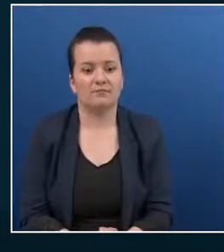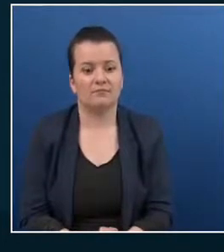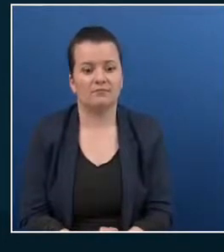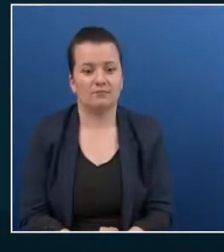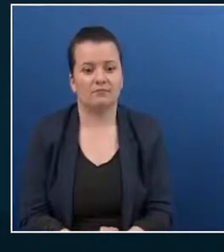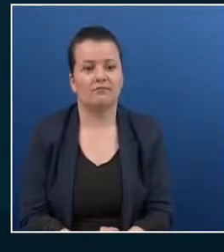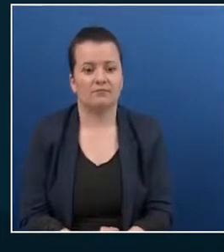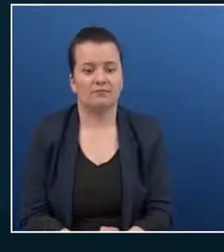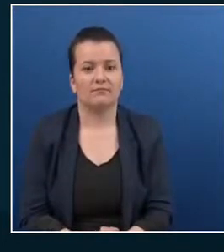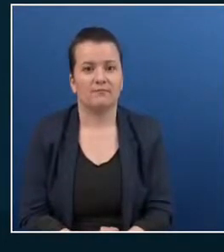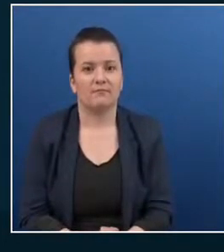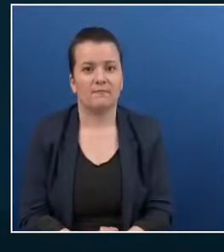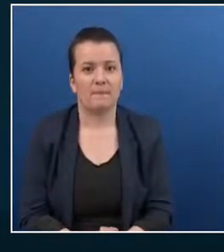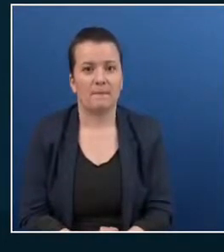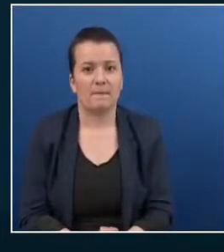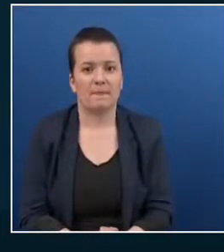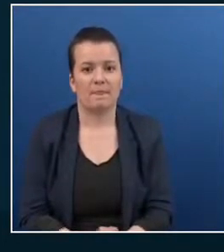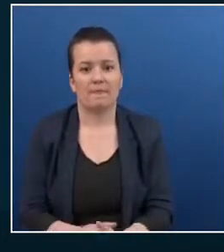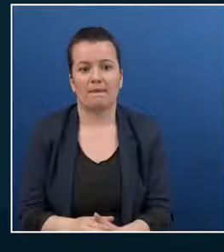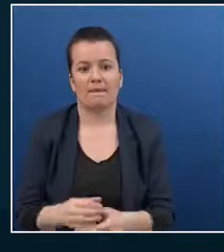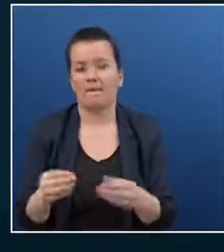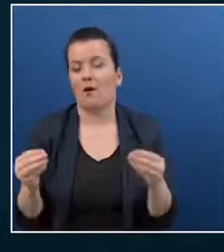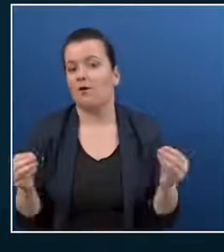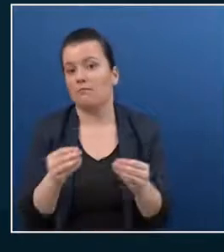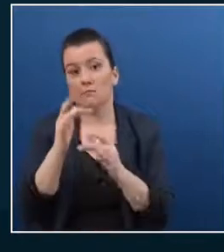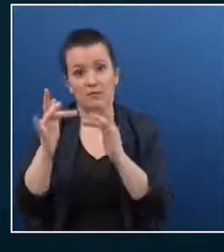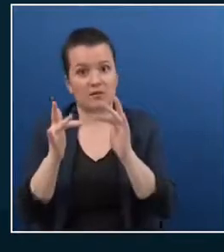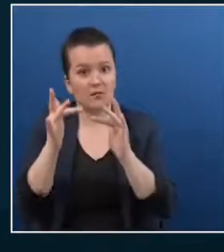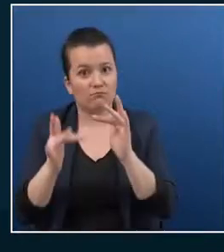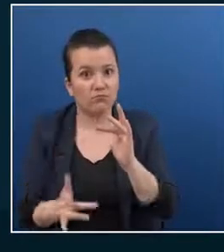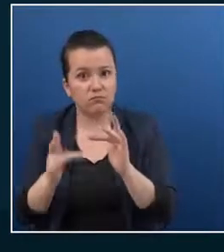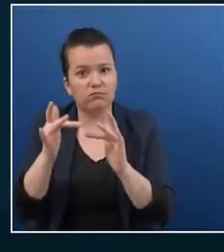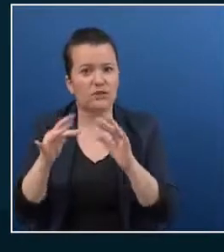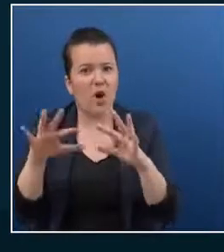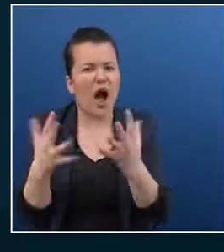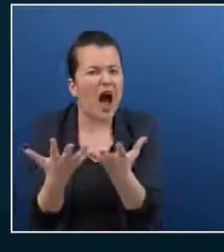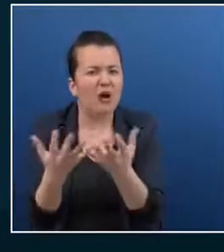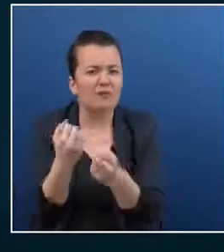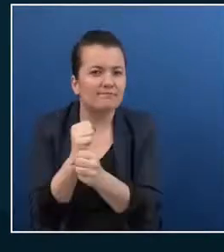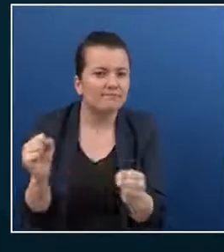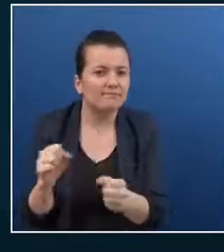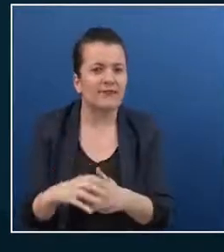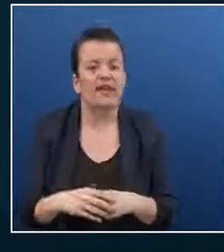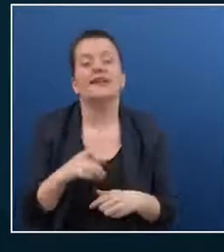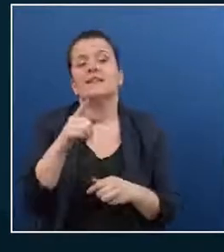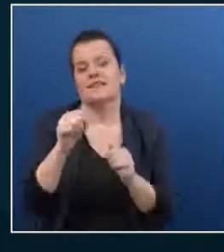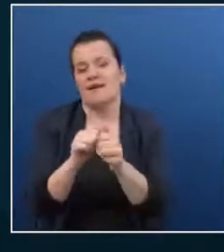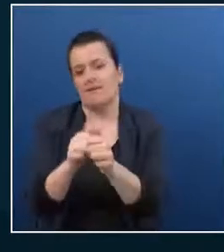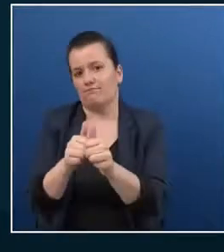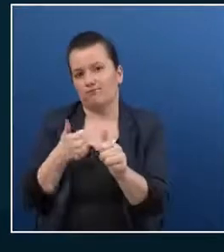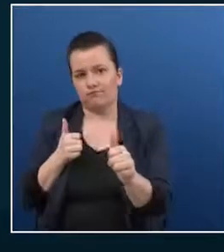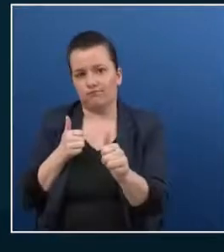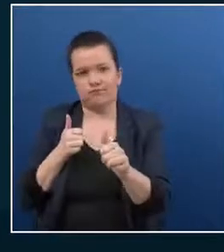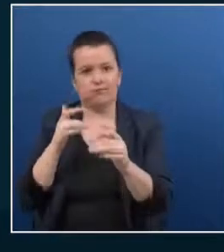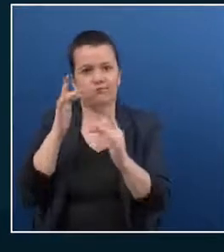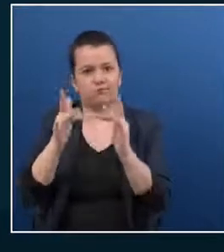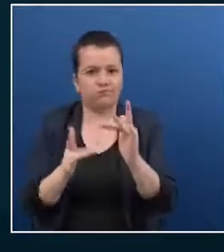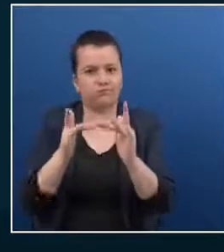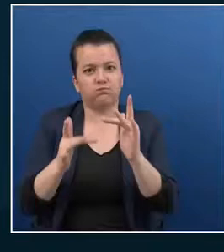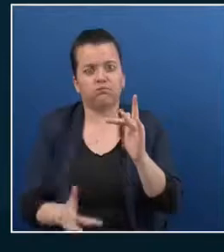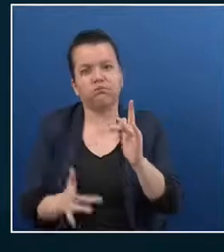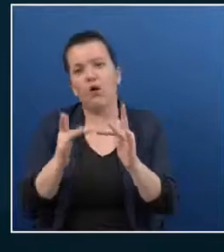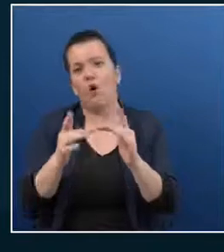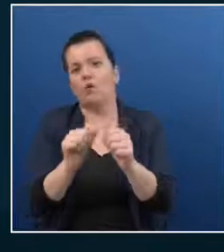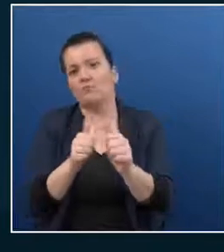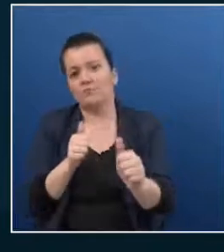So that is I mean, it's interesting because those latency issues, data, when the packets